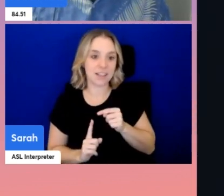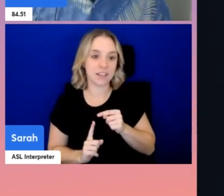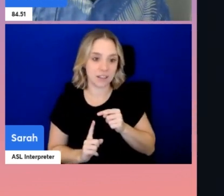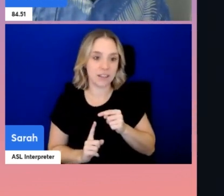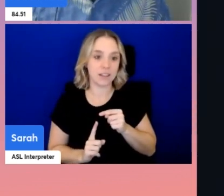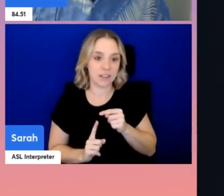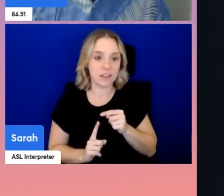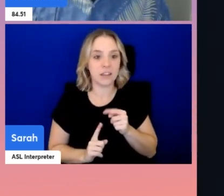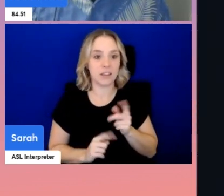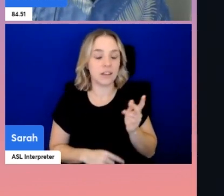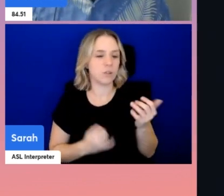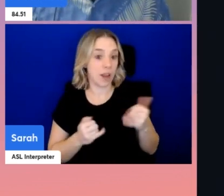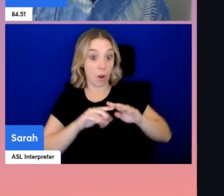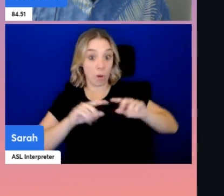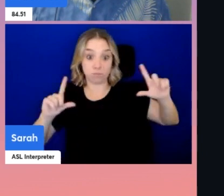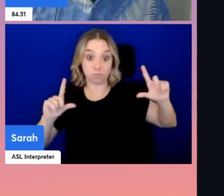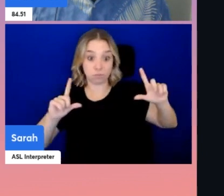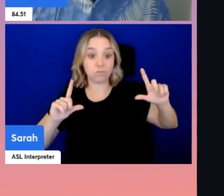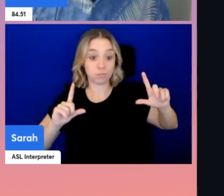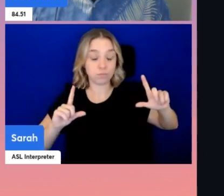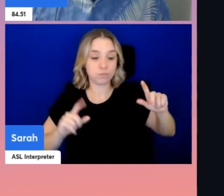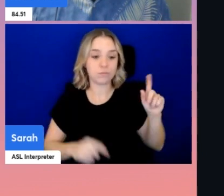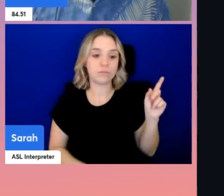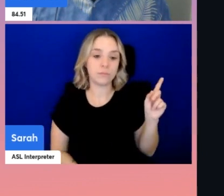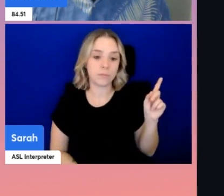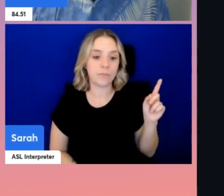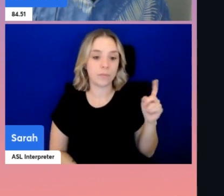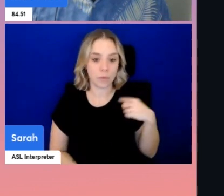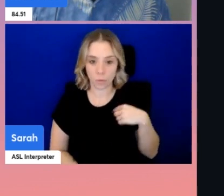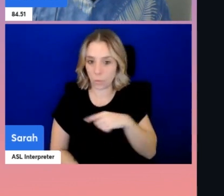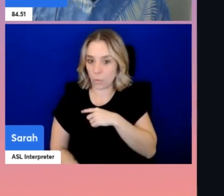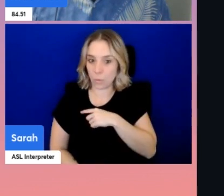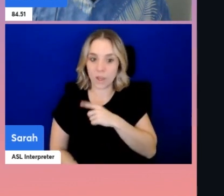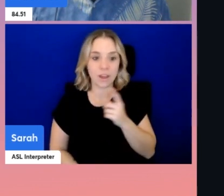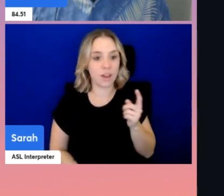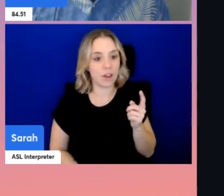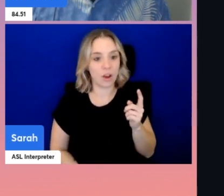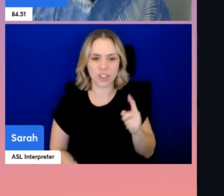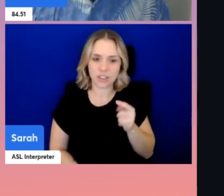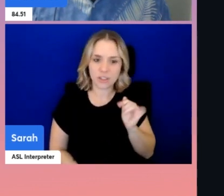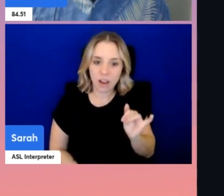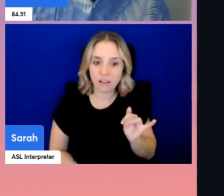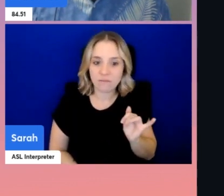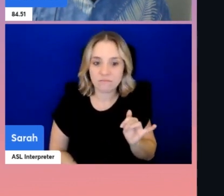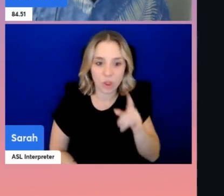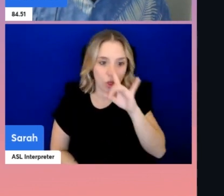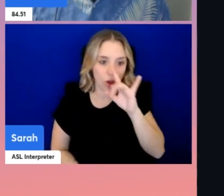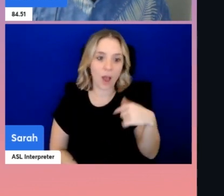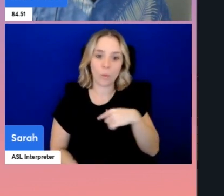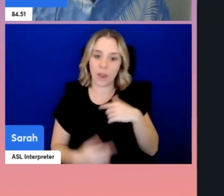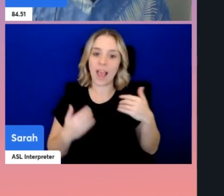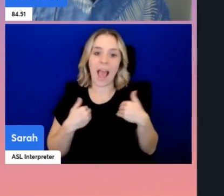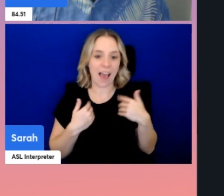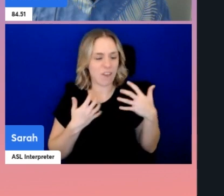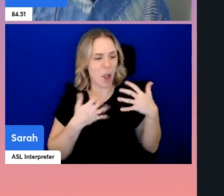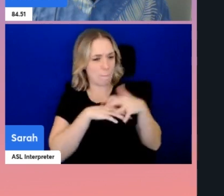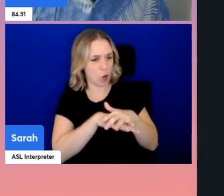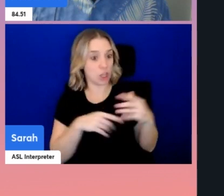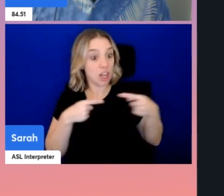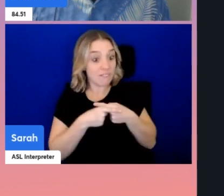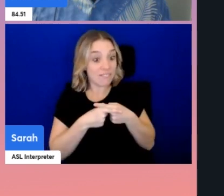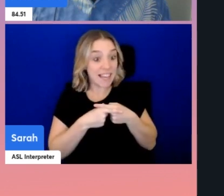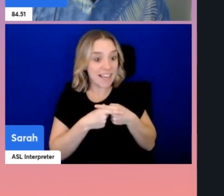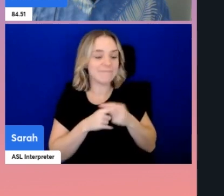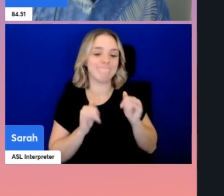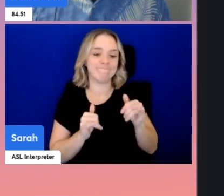this up, and we are just for, oh, looks like we have a merge conflict. So we're just going to